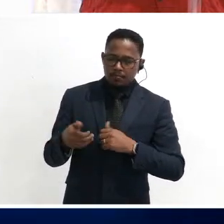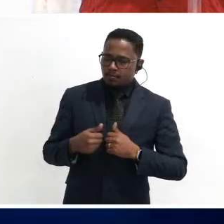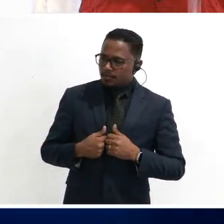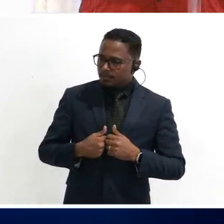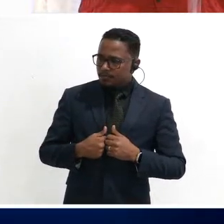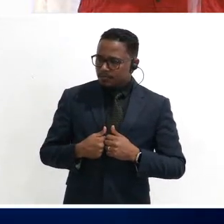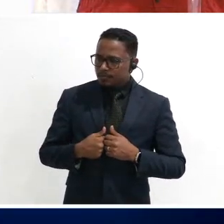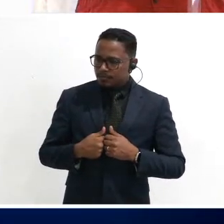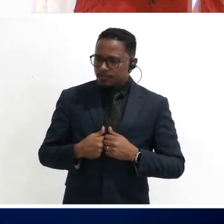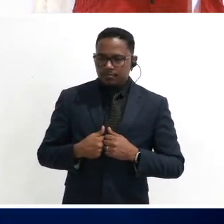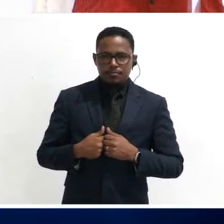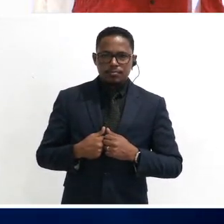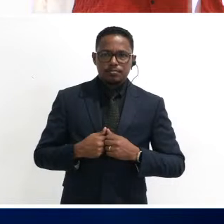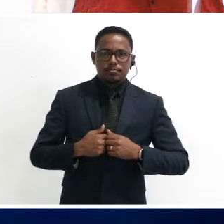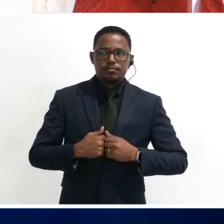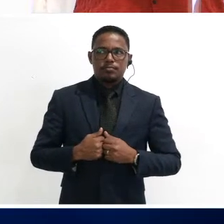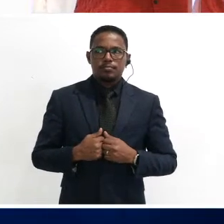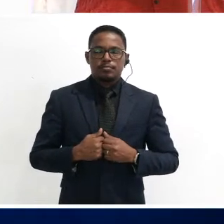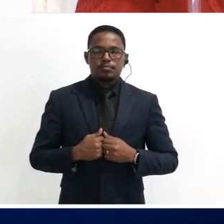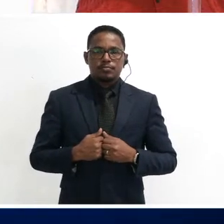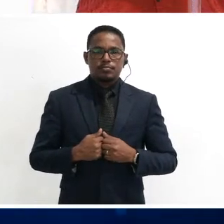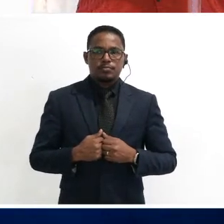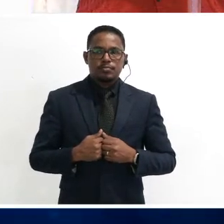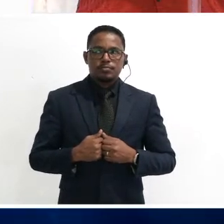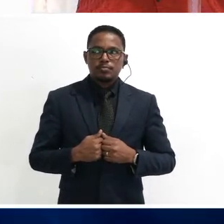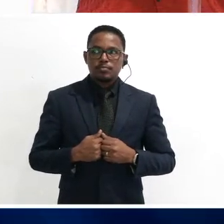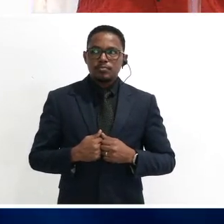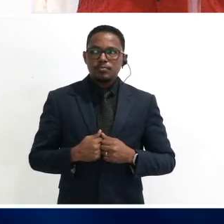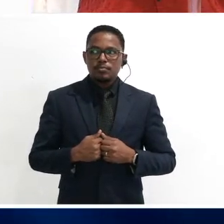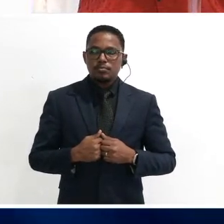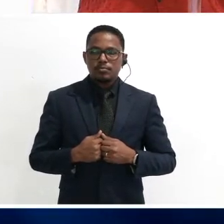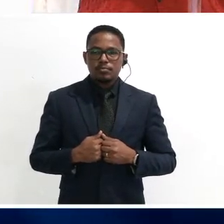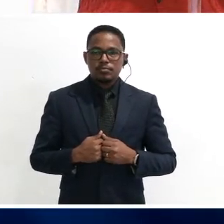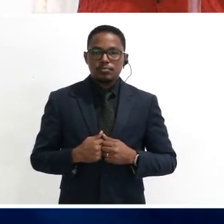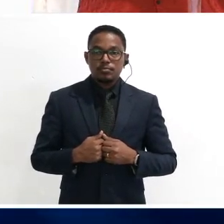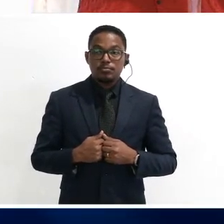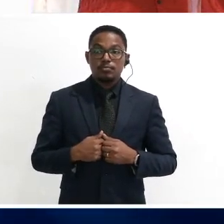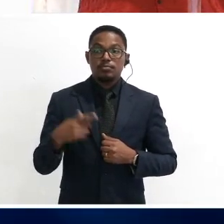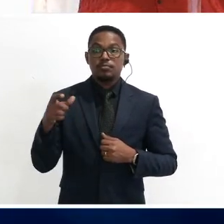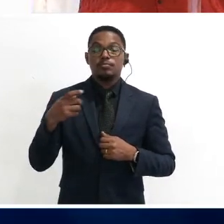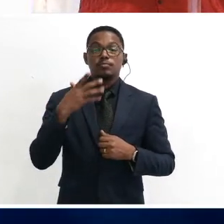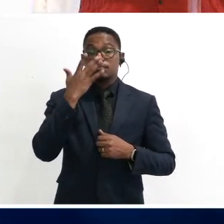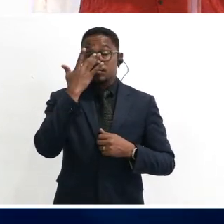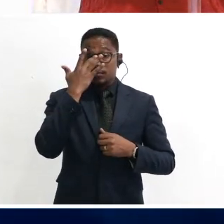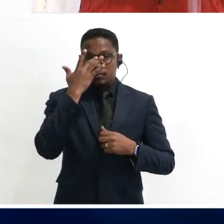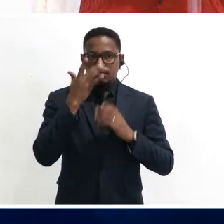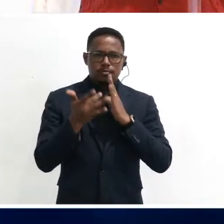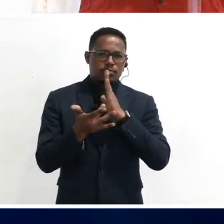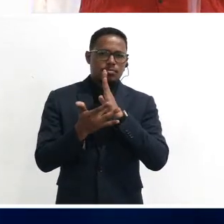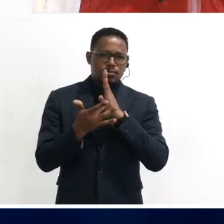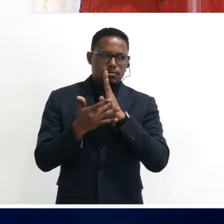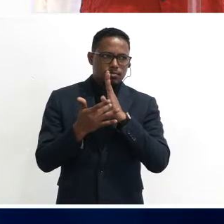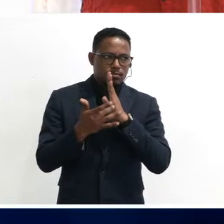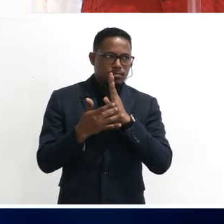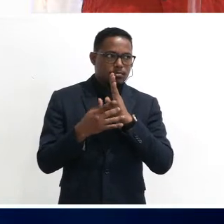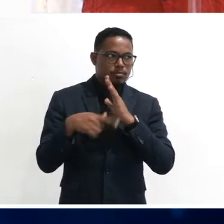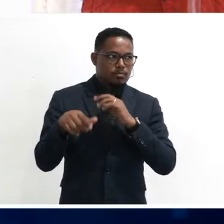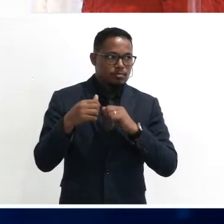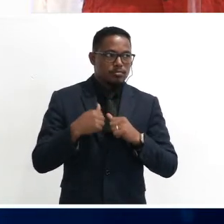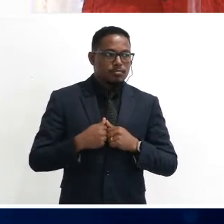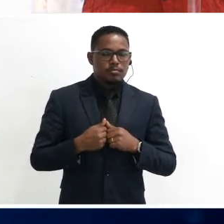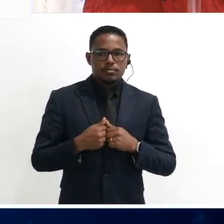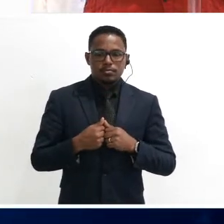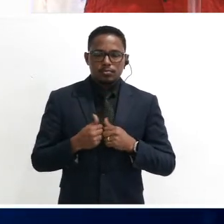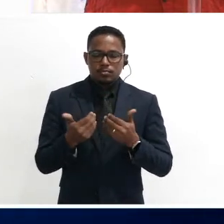And so the joining technology has to scale, obviously, with the pitch. So that transition from wire bond to flip